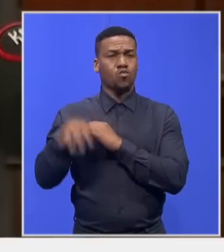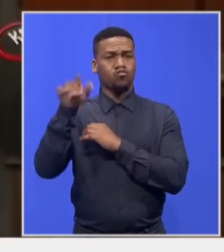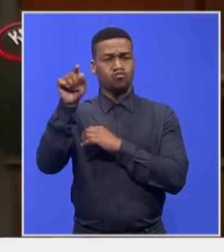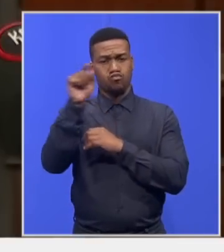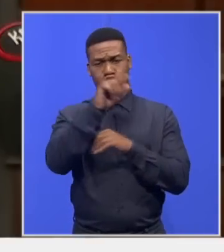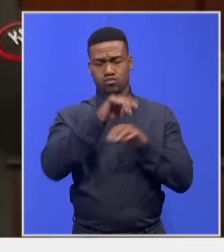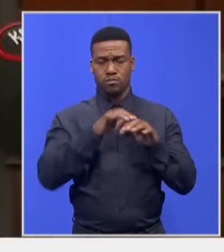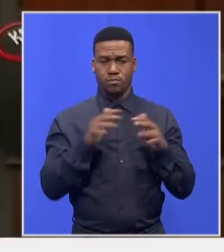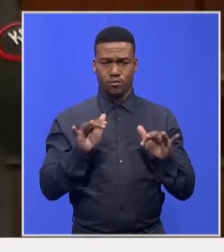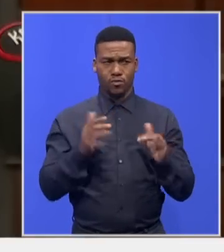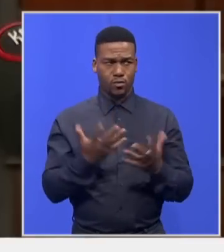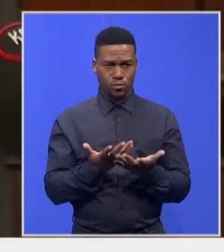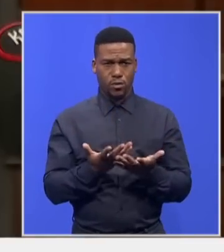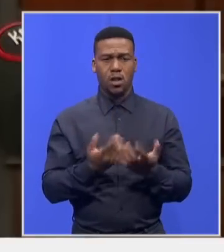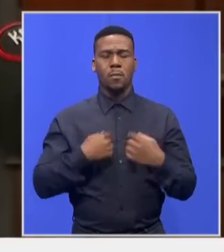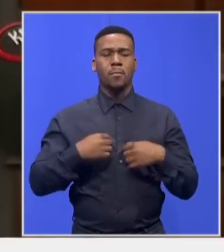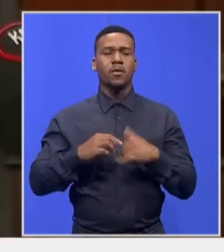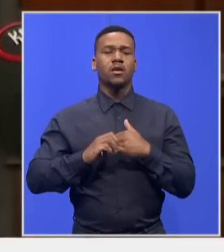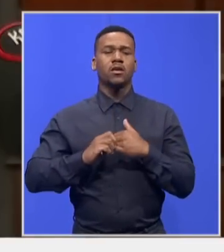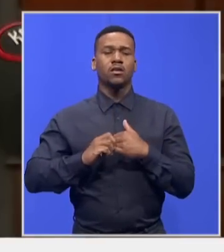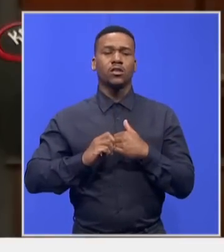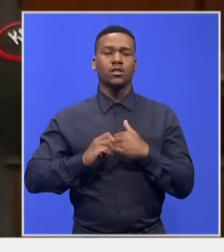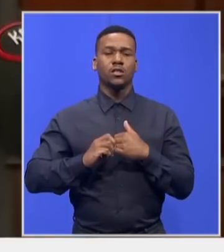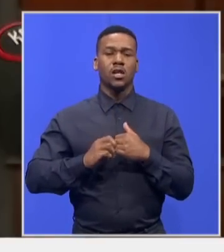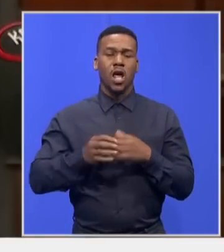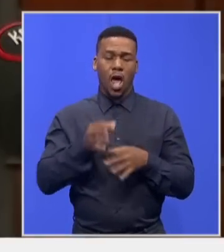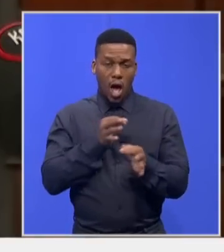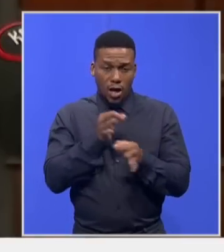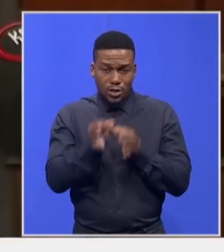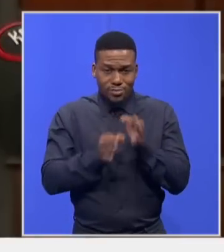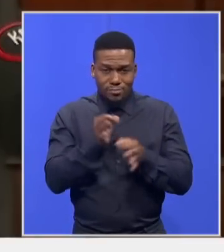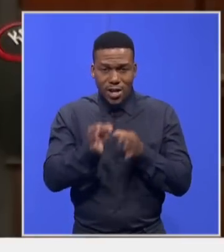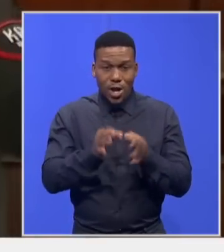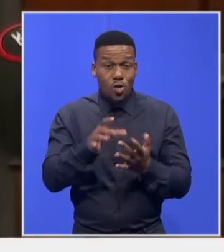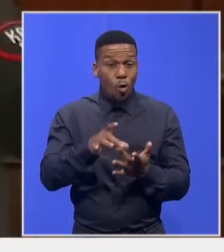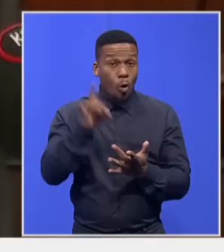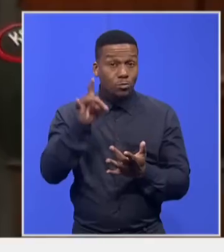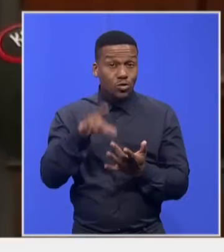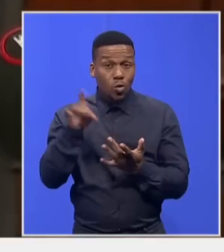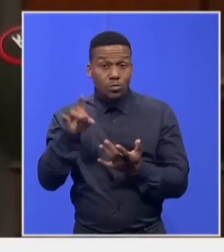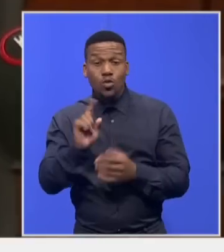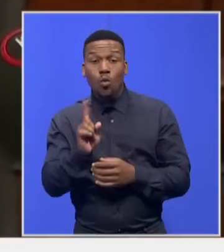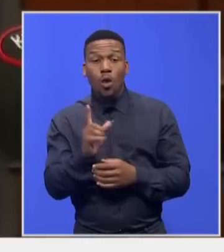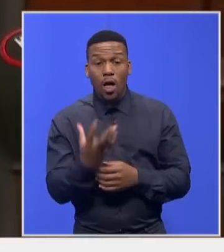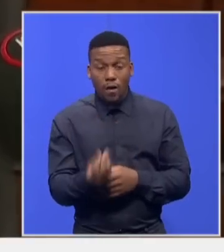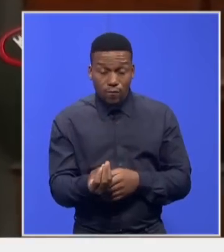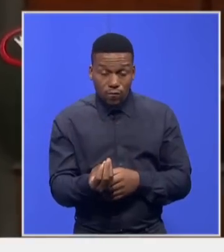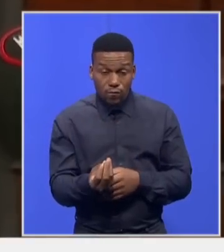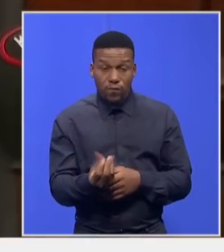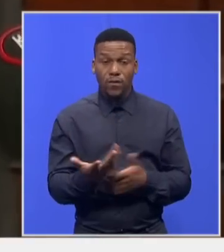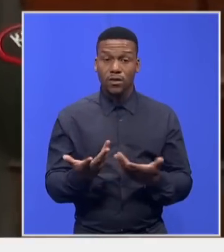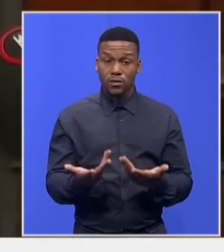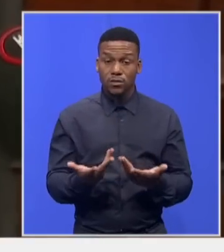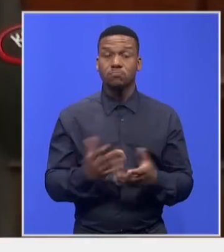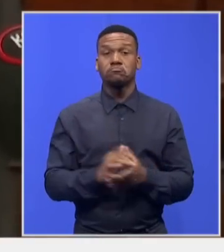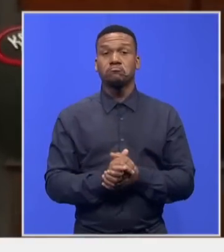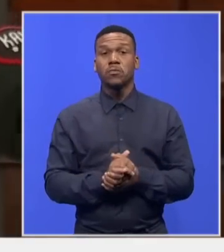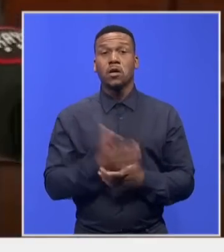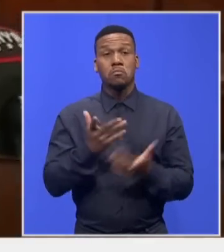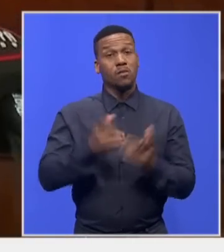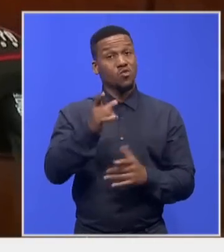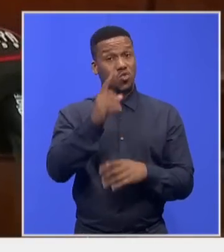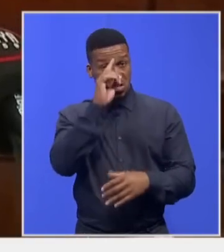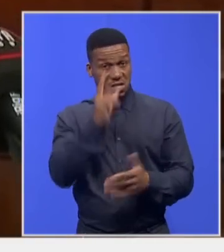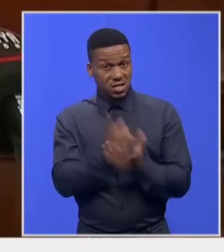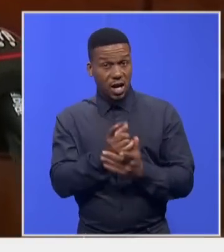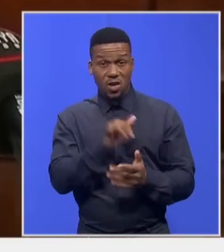presentation, just take you through what some of the options are before you without necessarily stating what the preferred option is, because that's